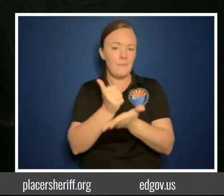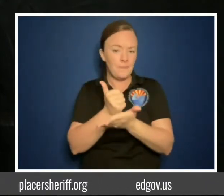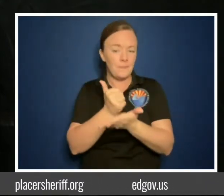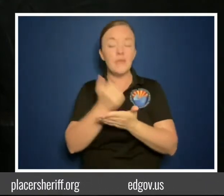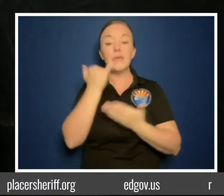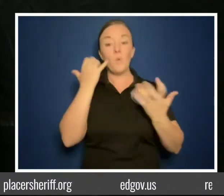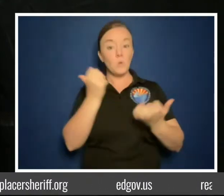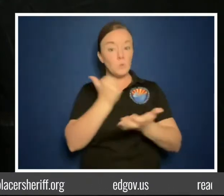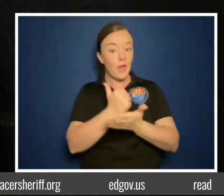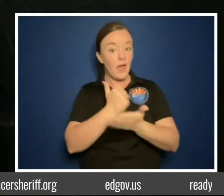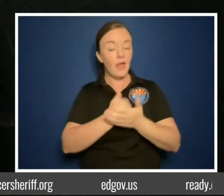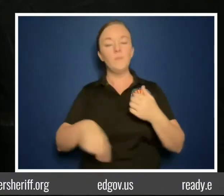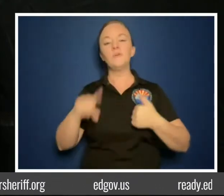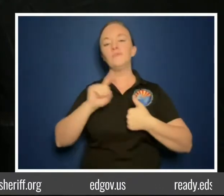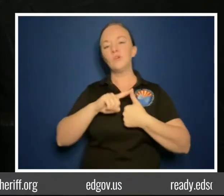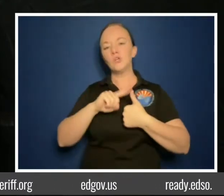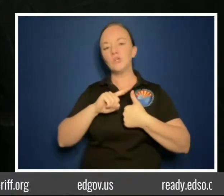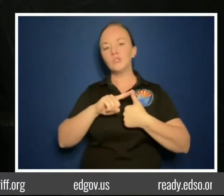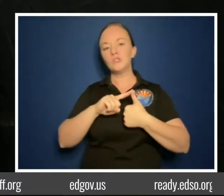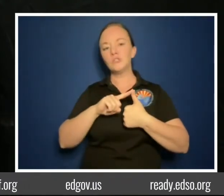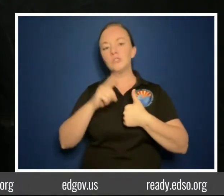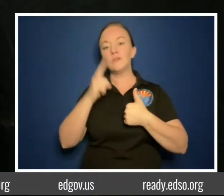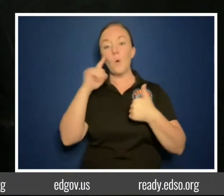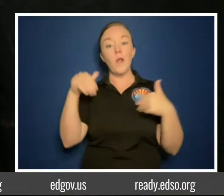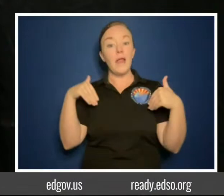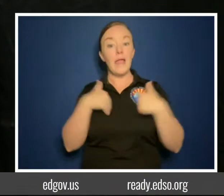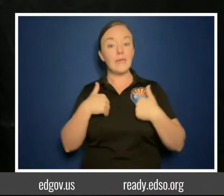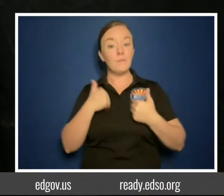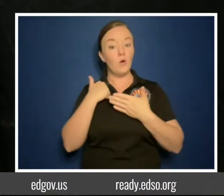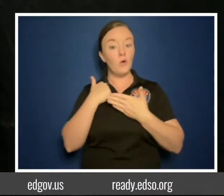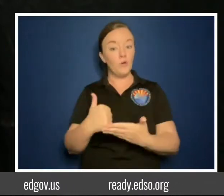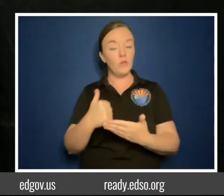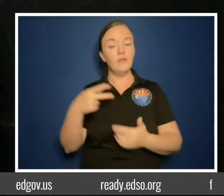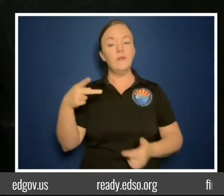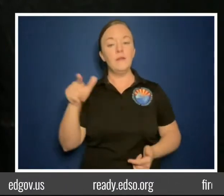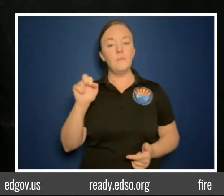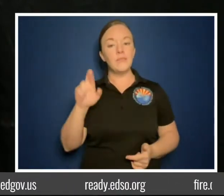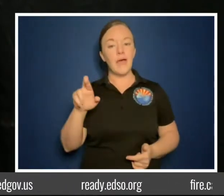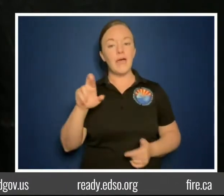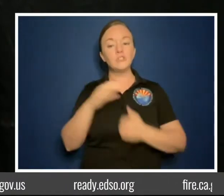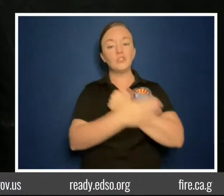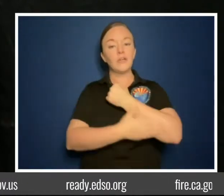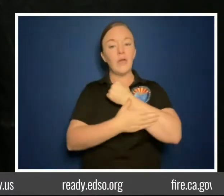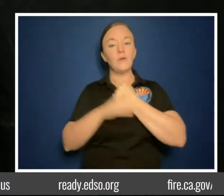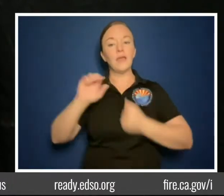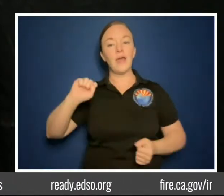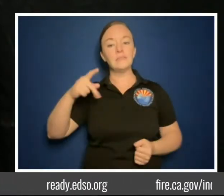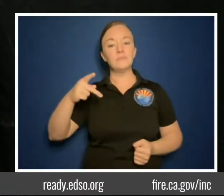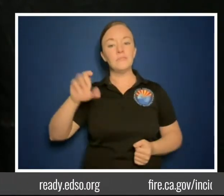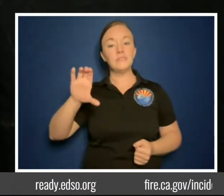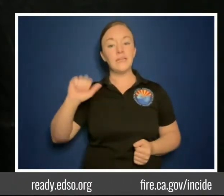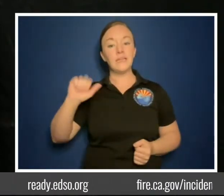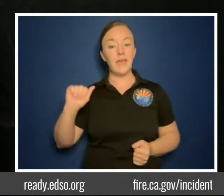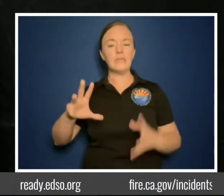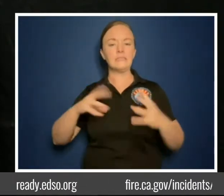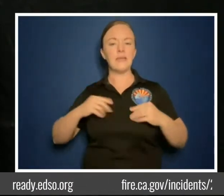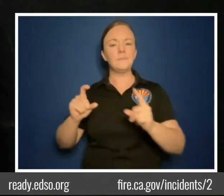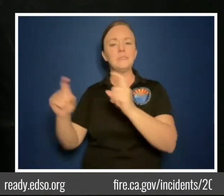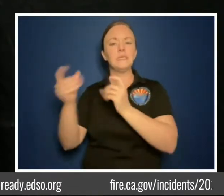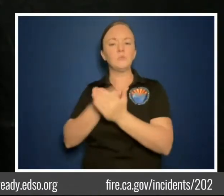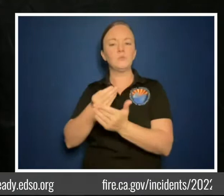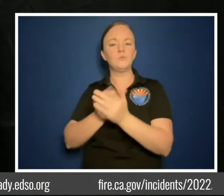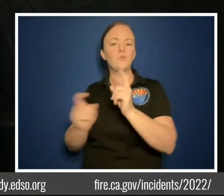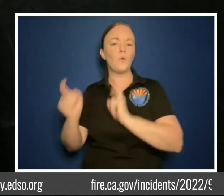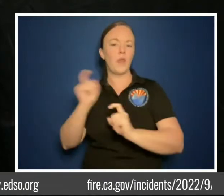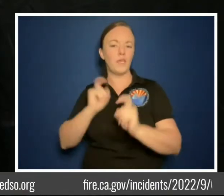you who are interested in helping with our animals, the Placer County SPCA is taking donations. Some things they've asked